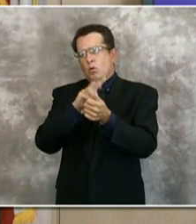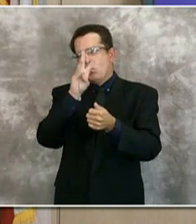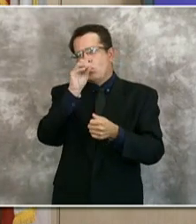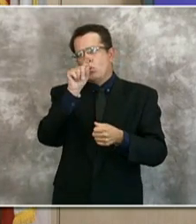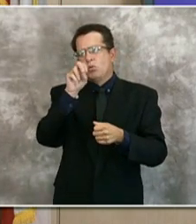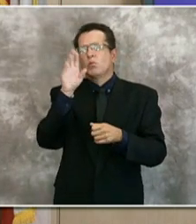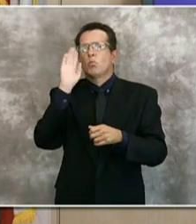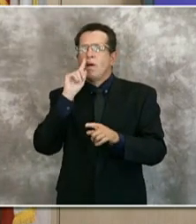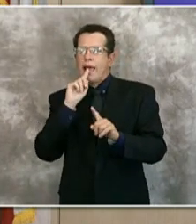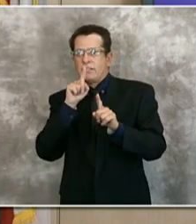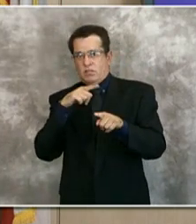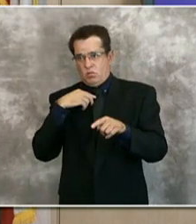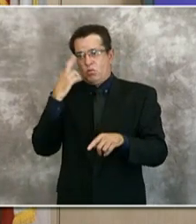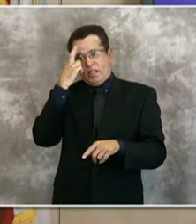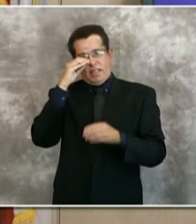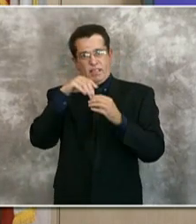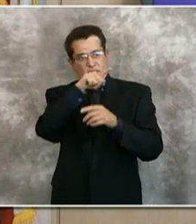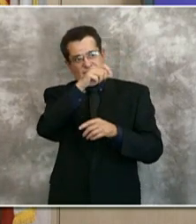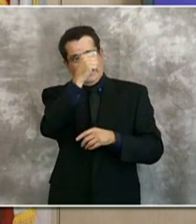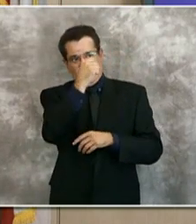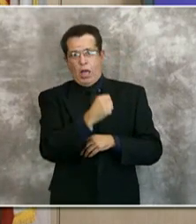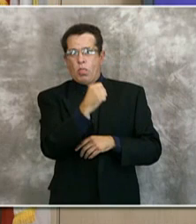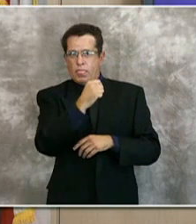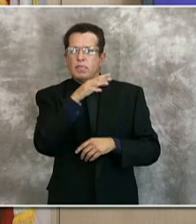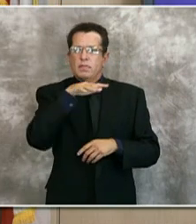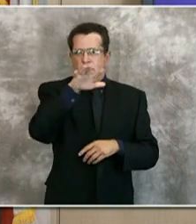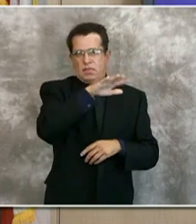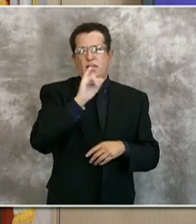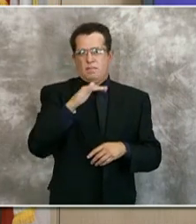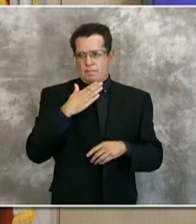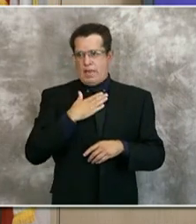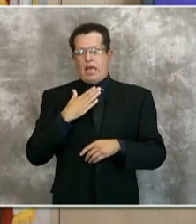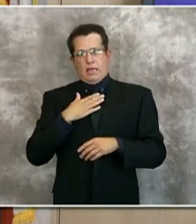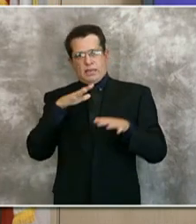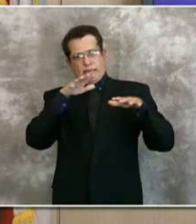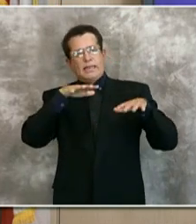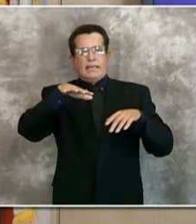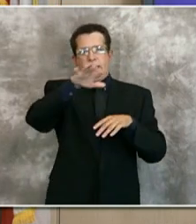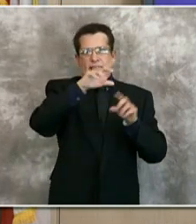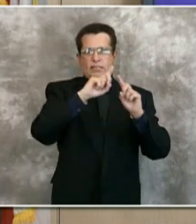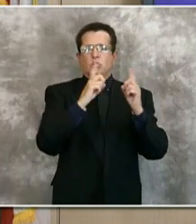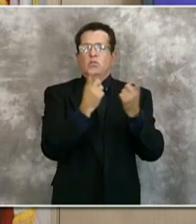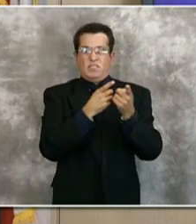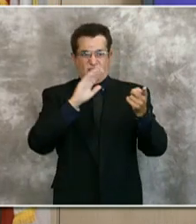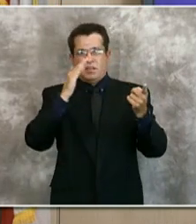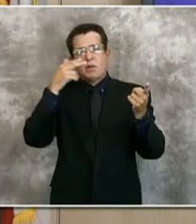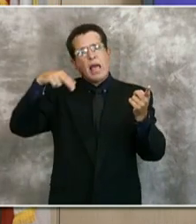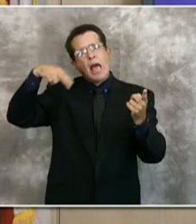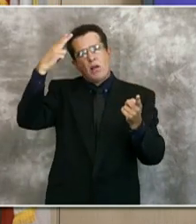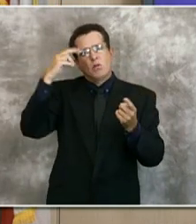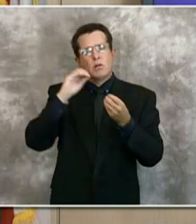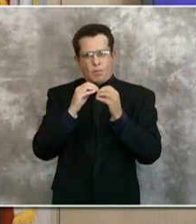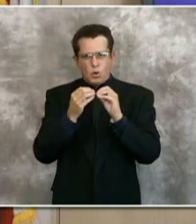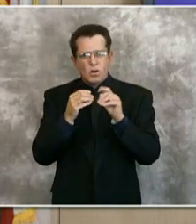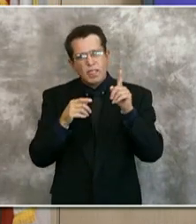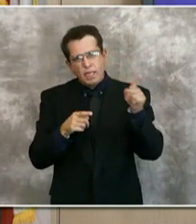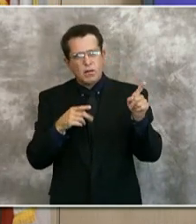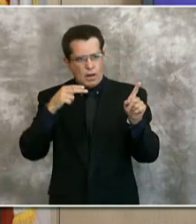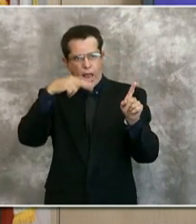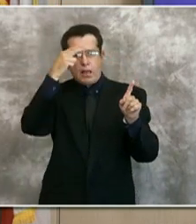realize, particularly in the southern part of the county, it happens to be in my district, we are having significantly higher number of cases